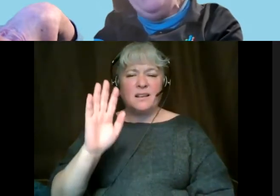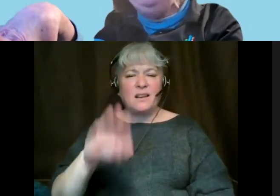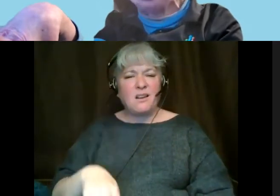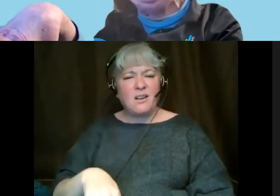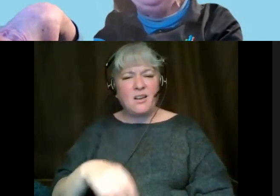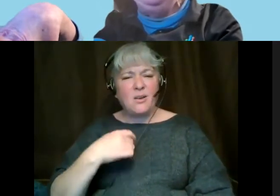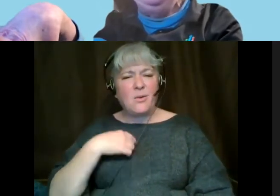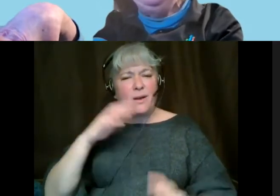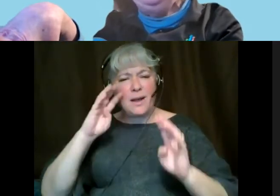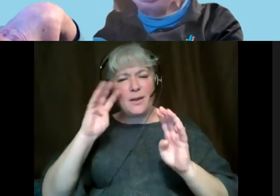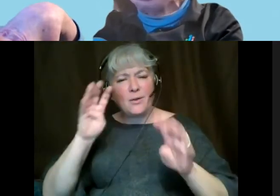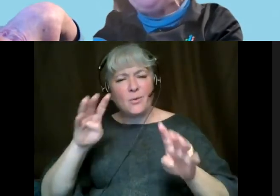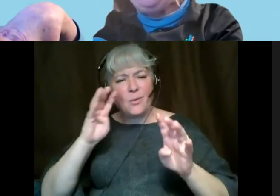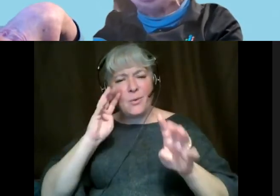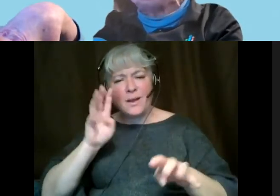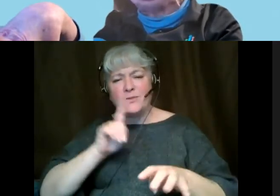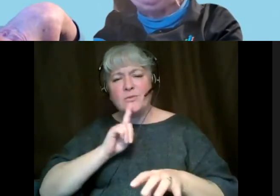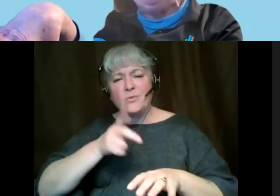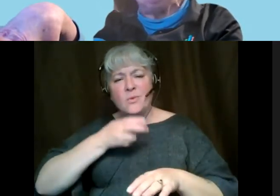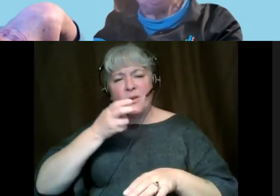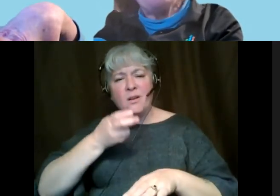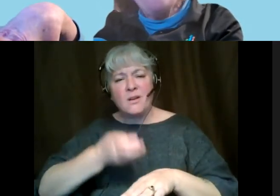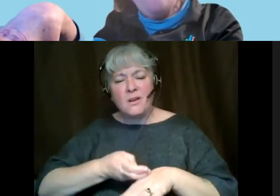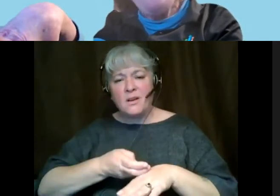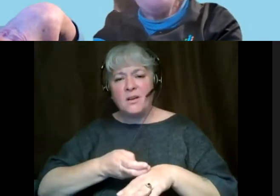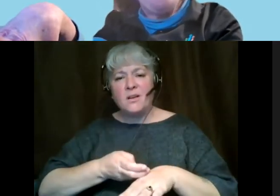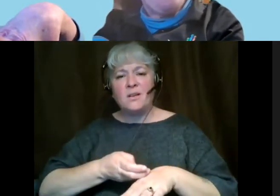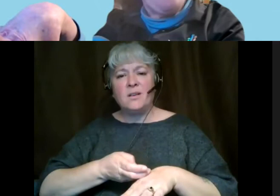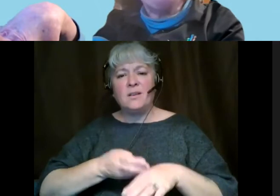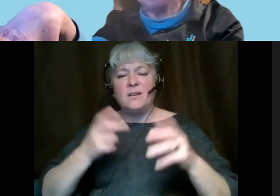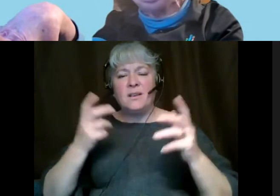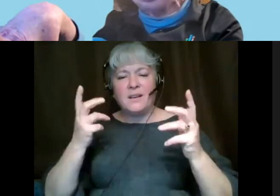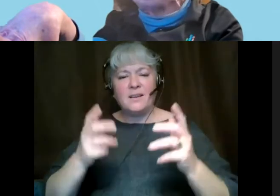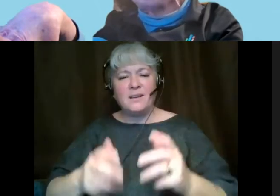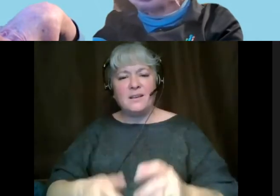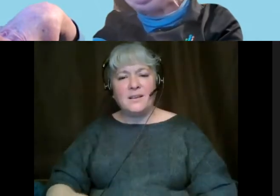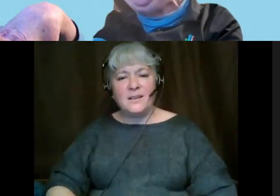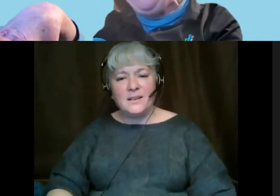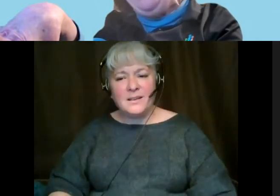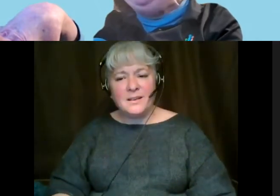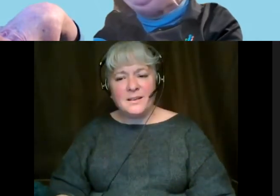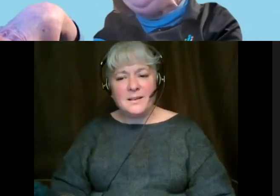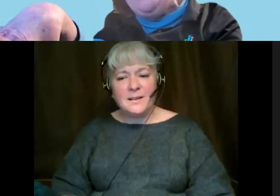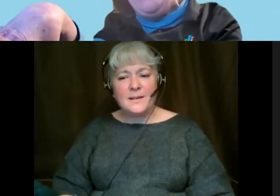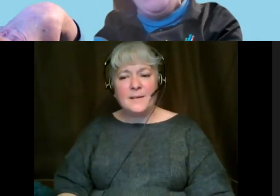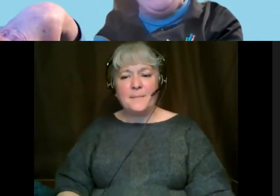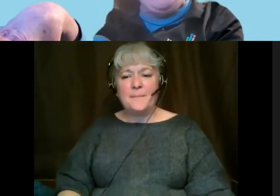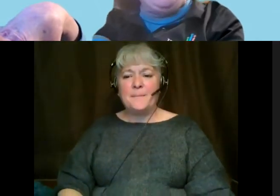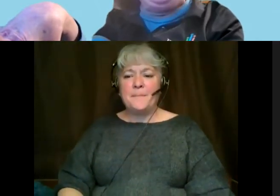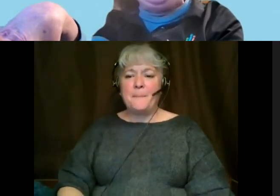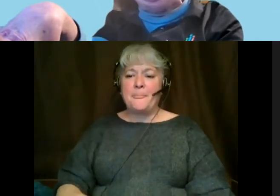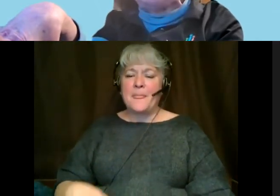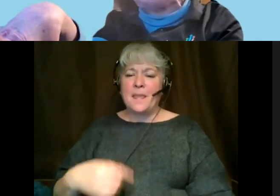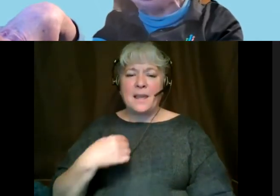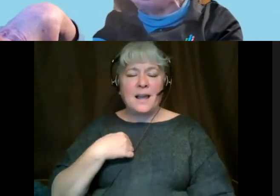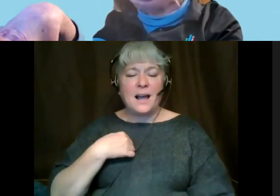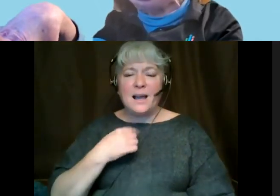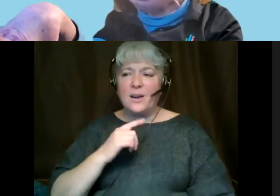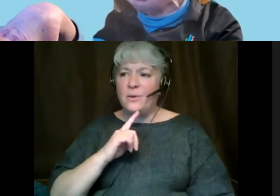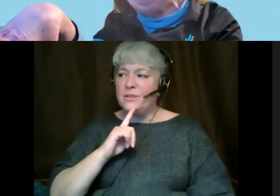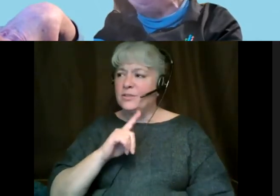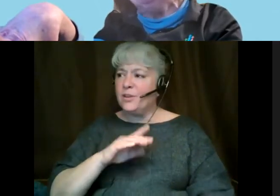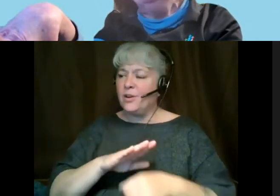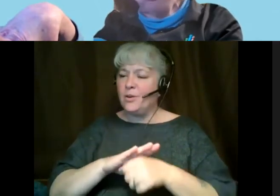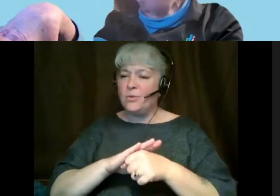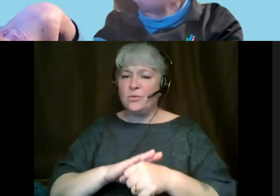so hard to adapt stuff. I put straps. I had